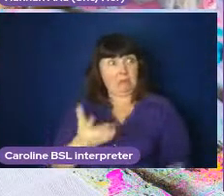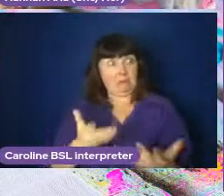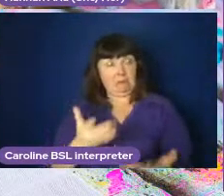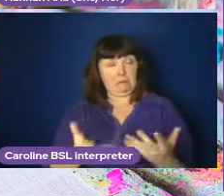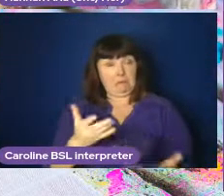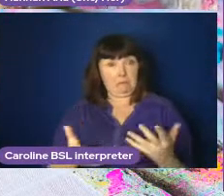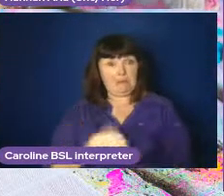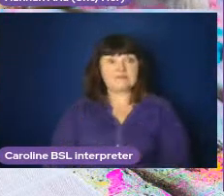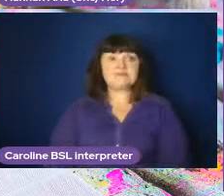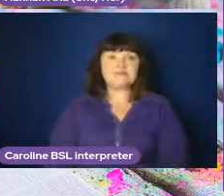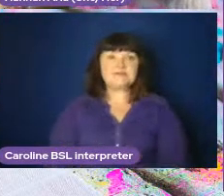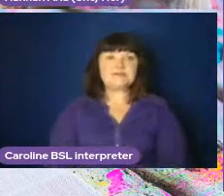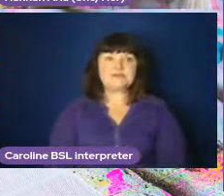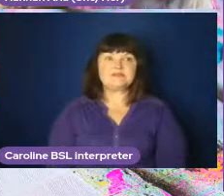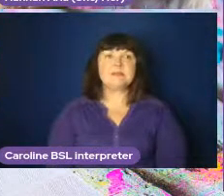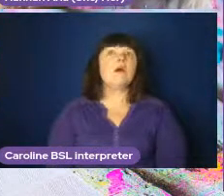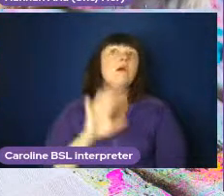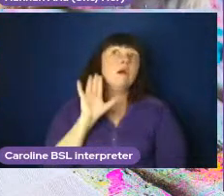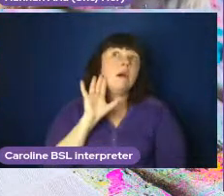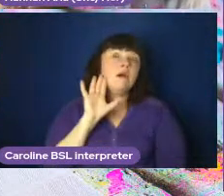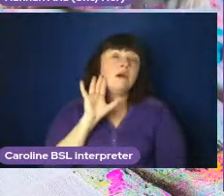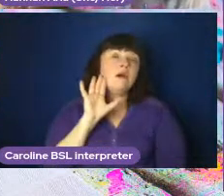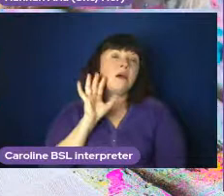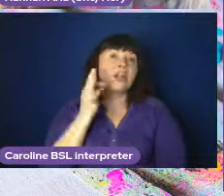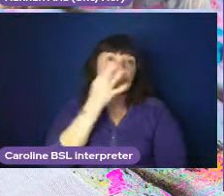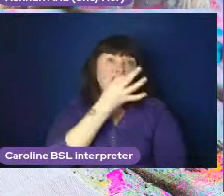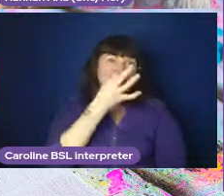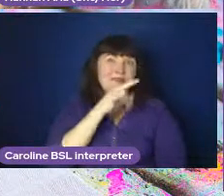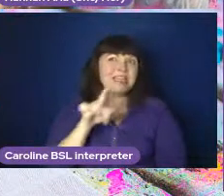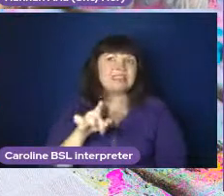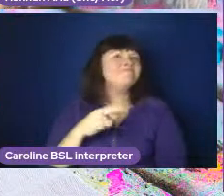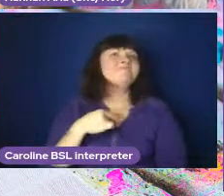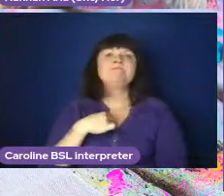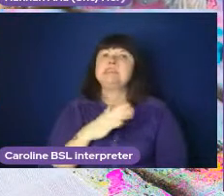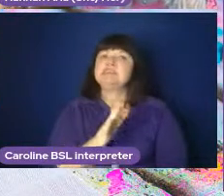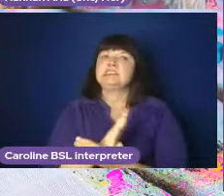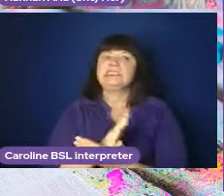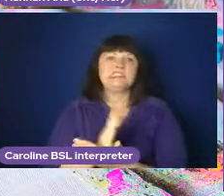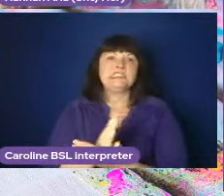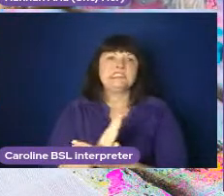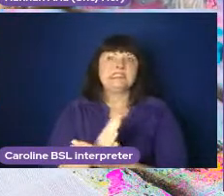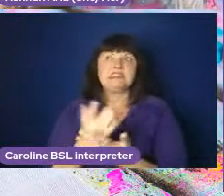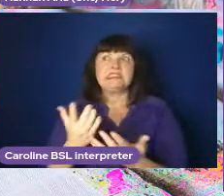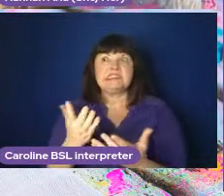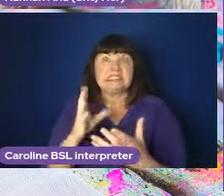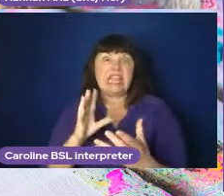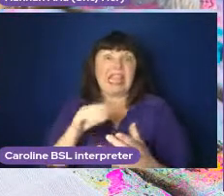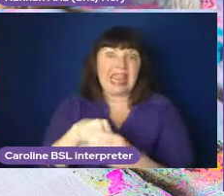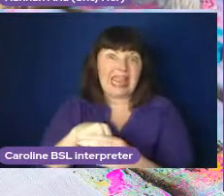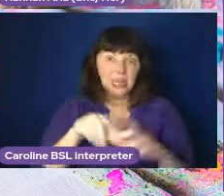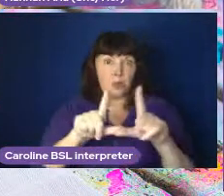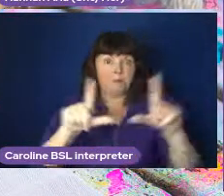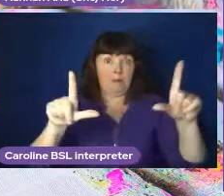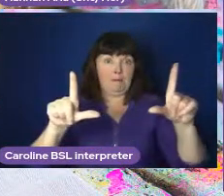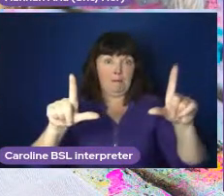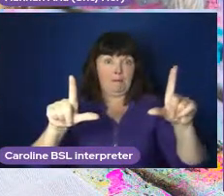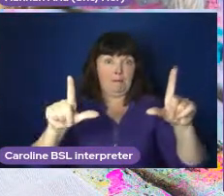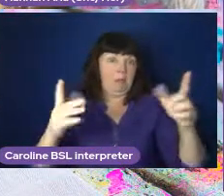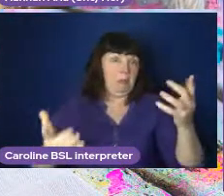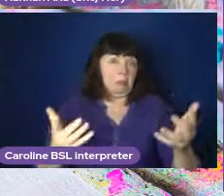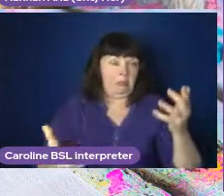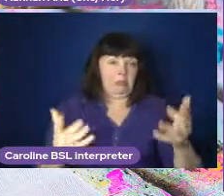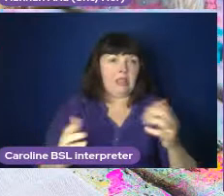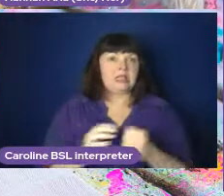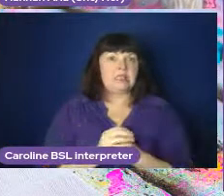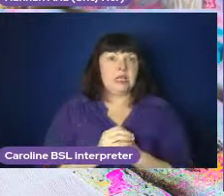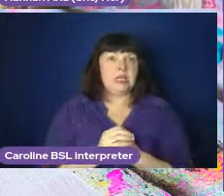I'm so organised. I'm not sure that they have appeared yet. I'm not sure if they're having problems getting in. Okay. But at this